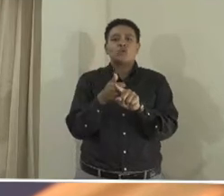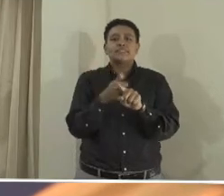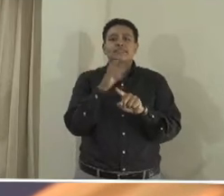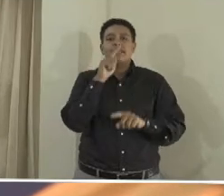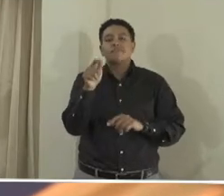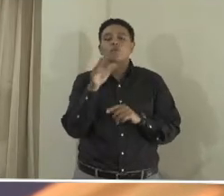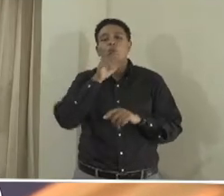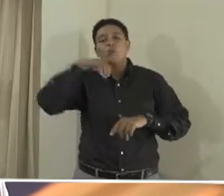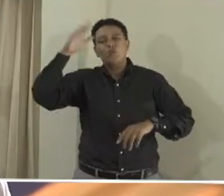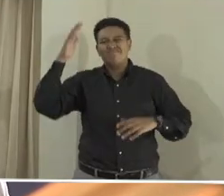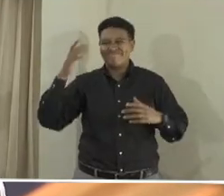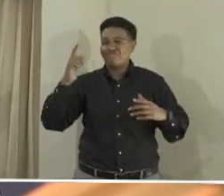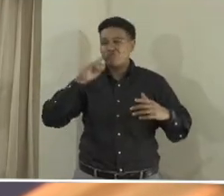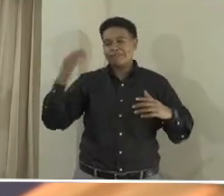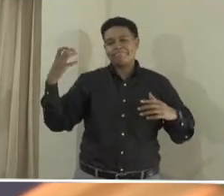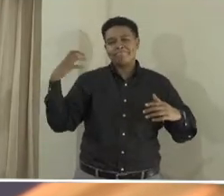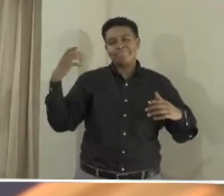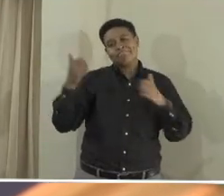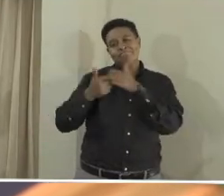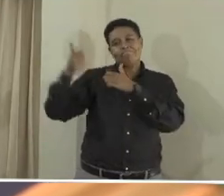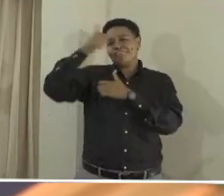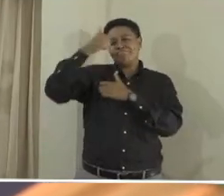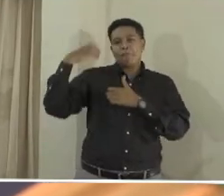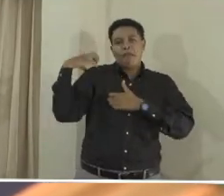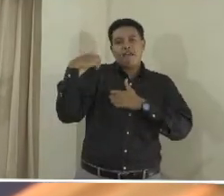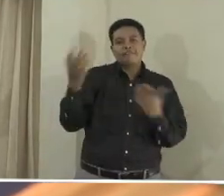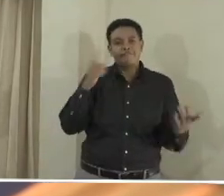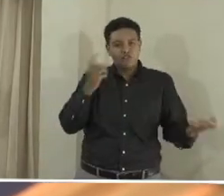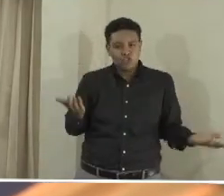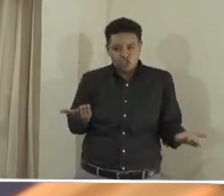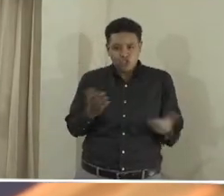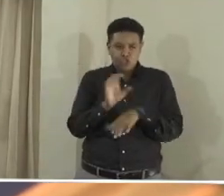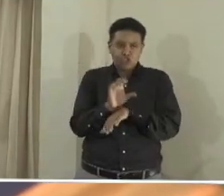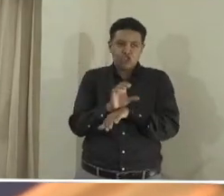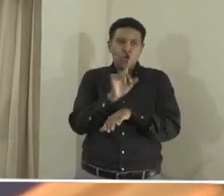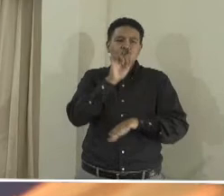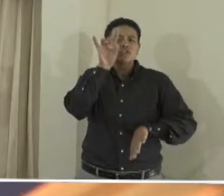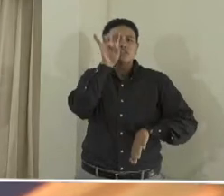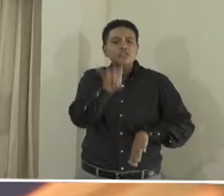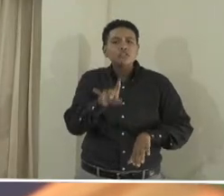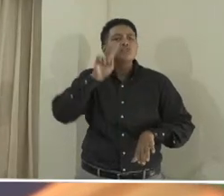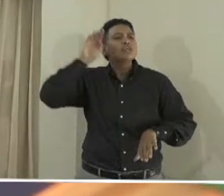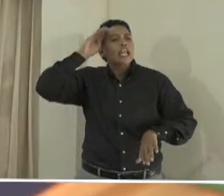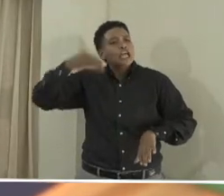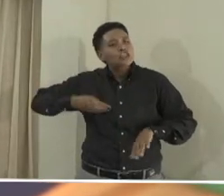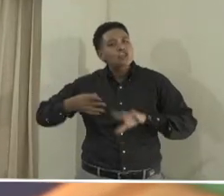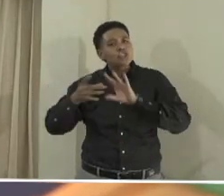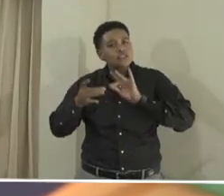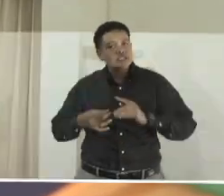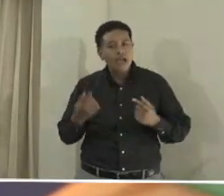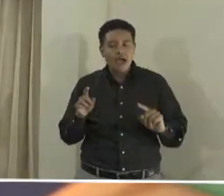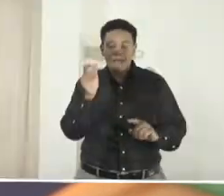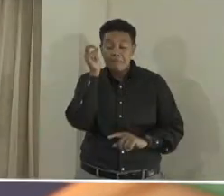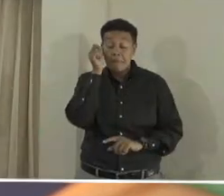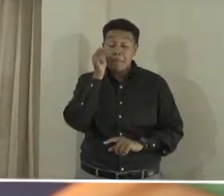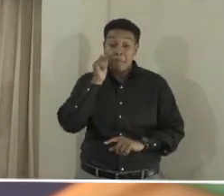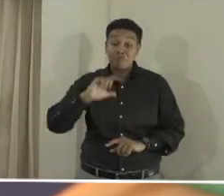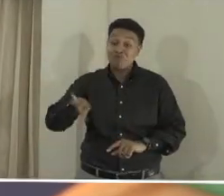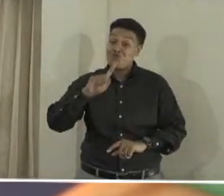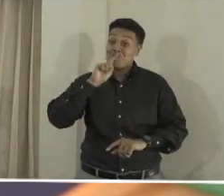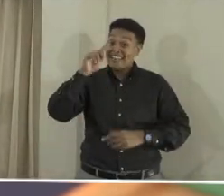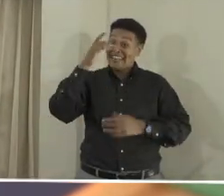senior pastor of this church to bring us the welcome and introductions. And